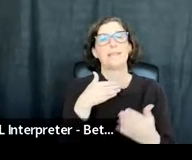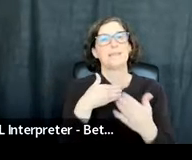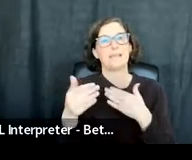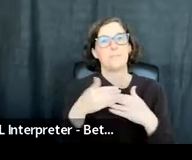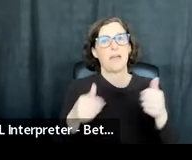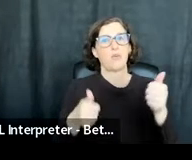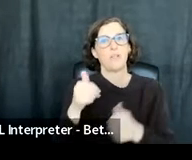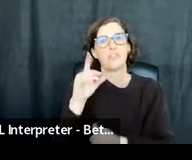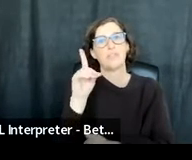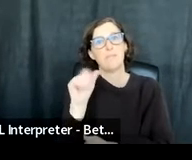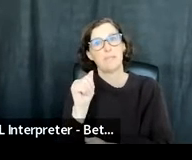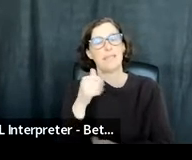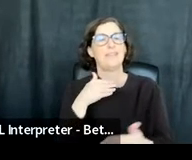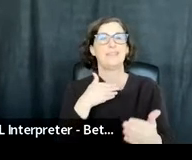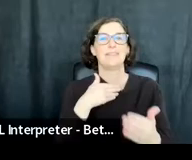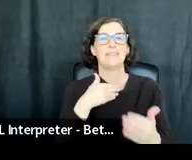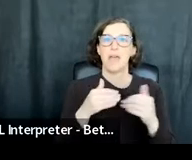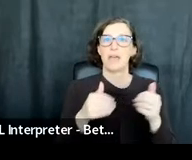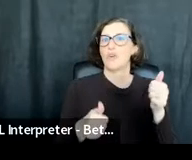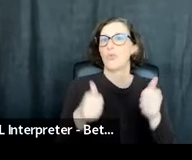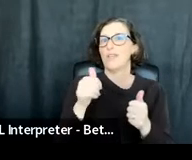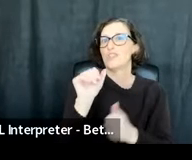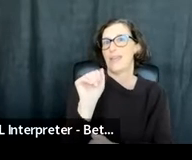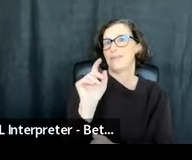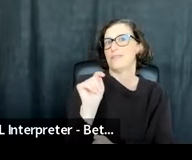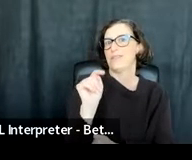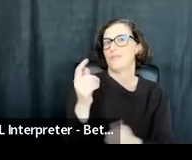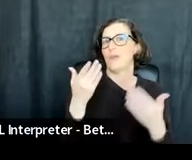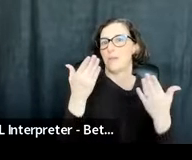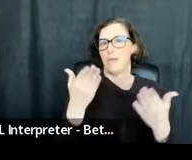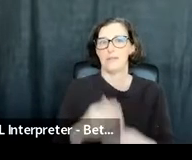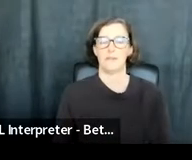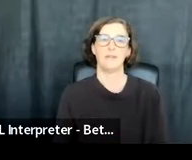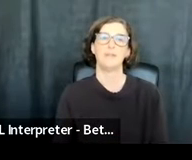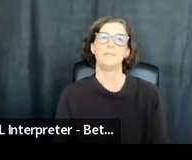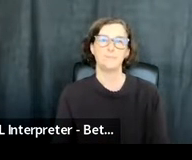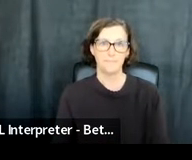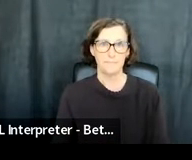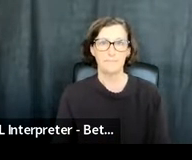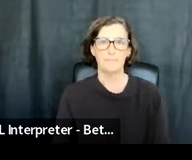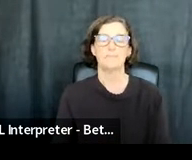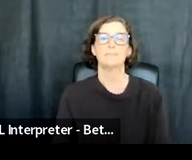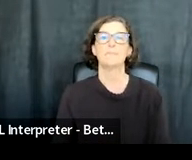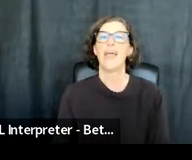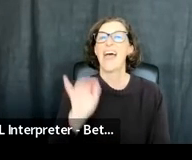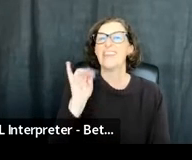even the assistive technology that's recommended. That's kind of the basic range of very high